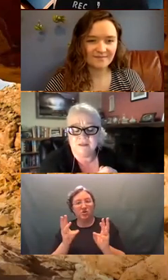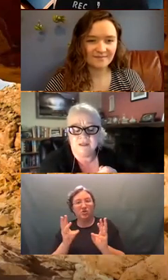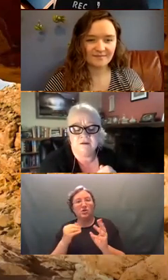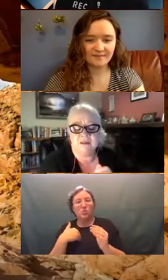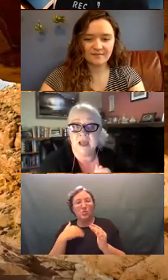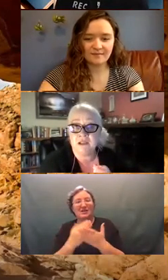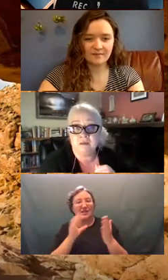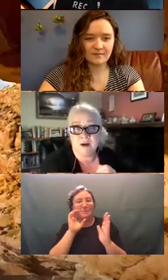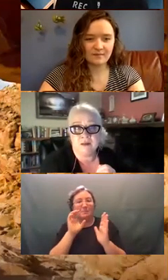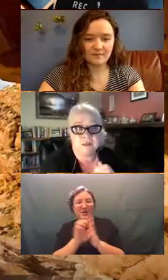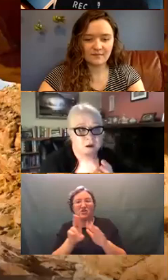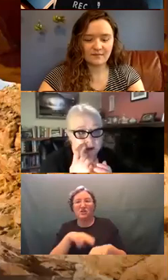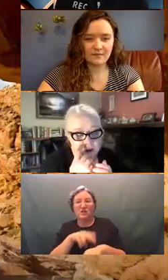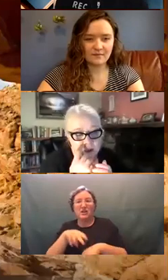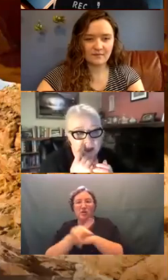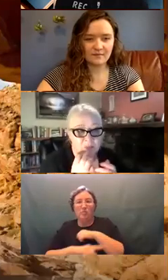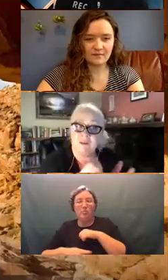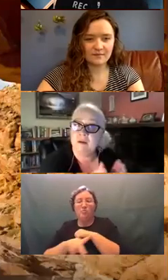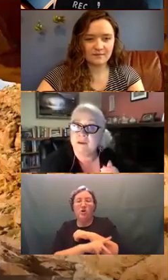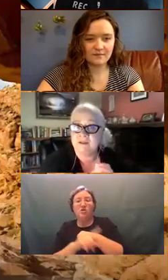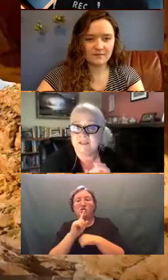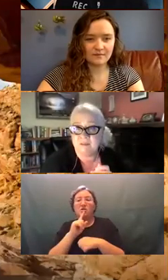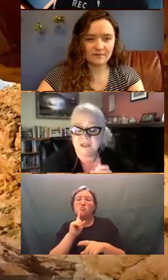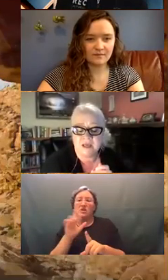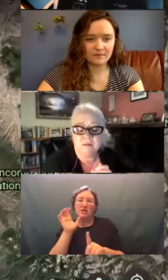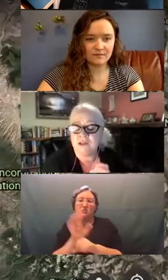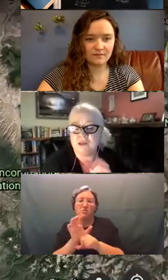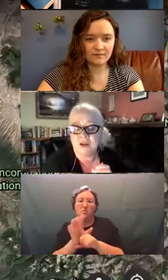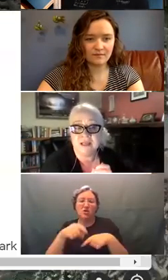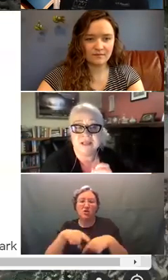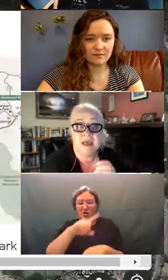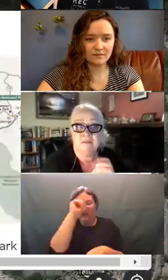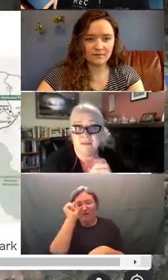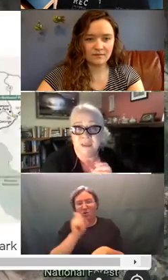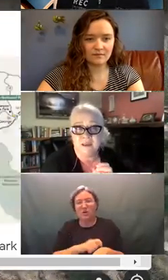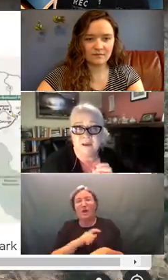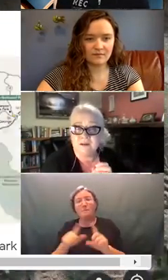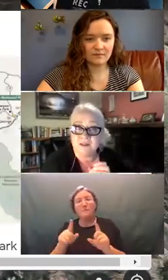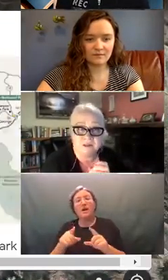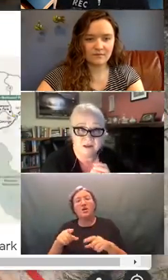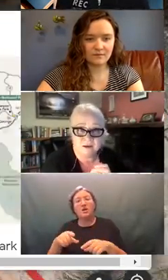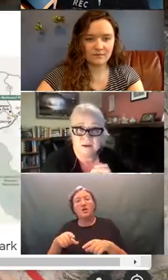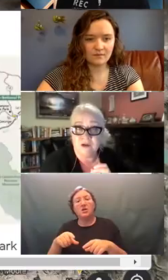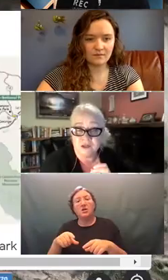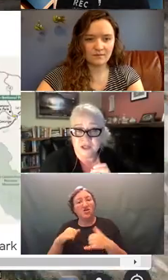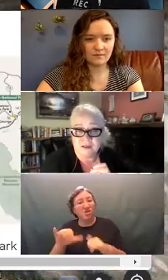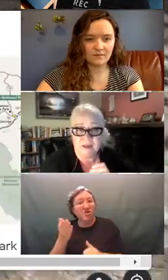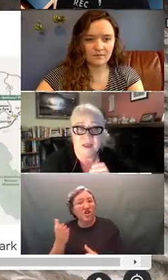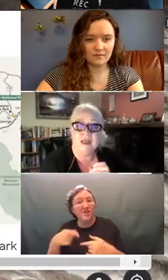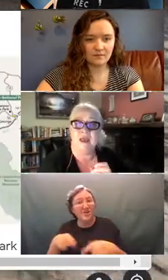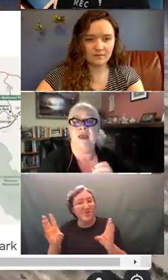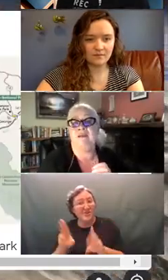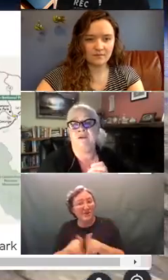of this here, the national parks are really popular in the summertime, which is great, but they are still there in the